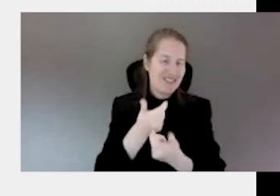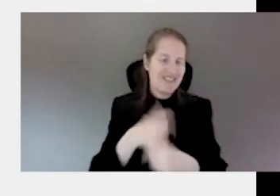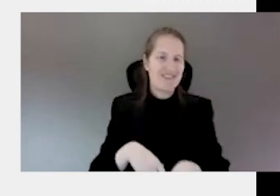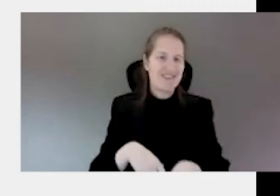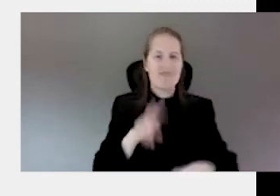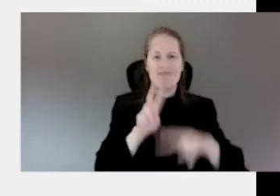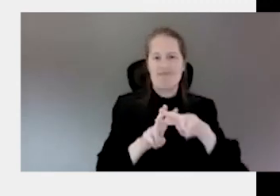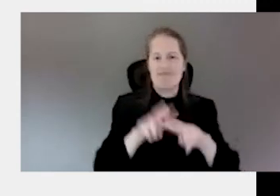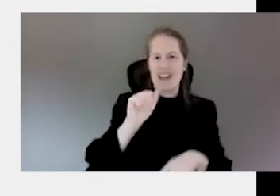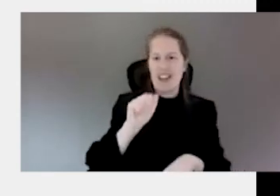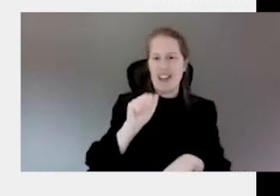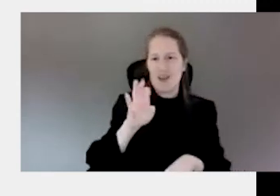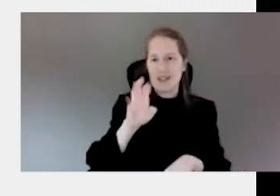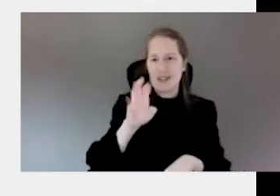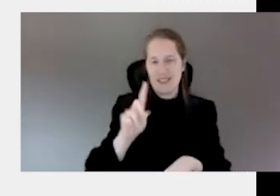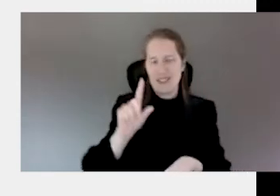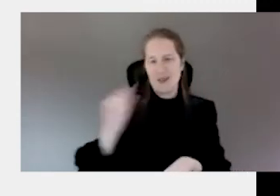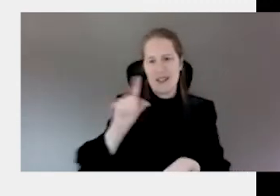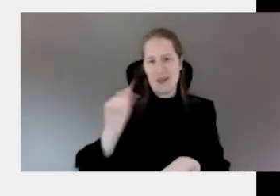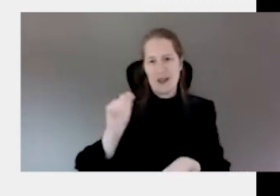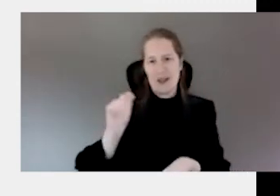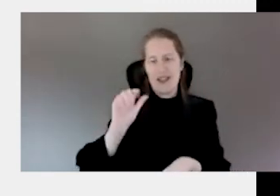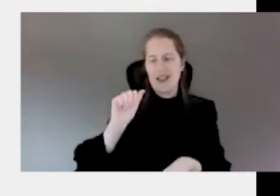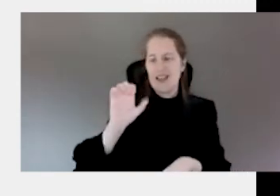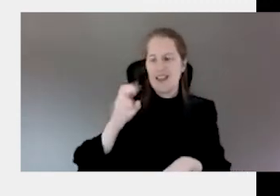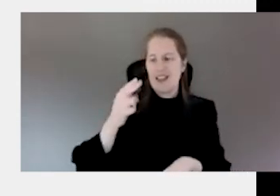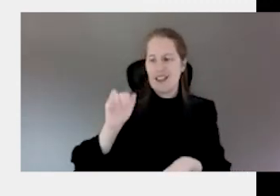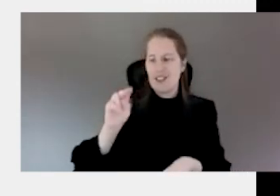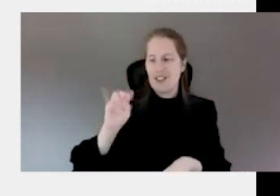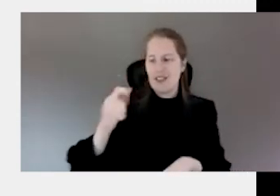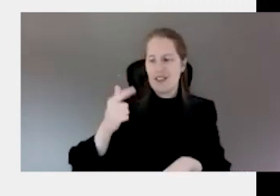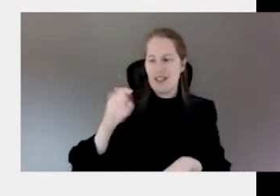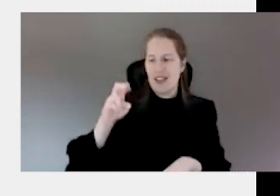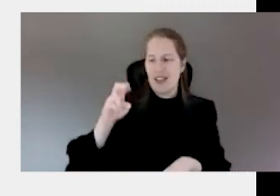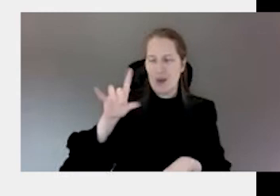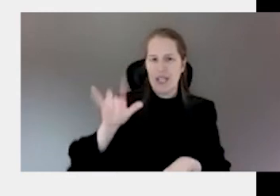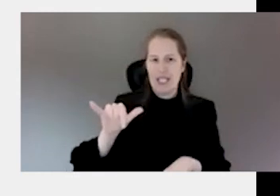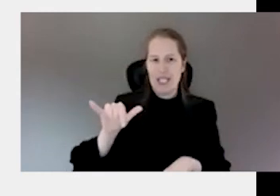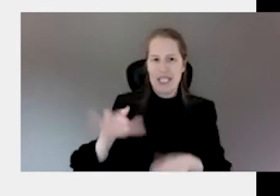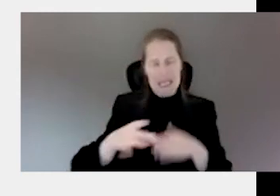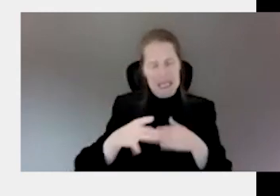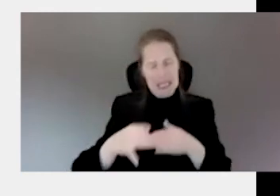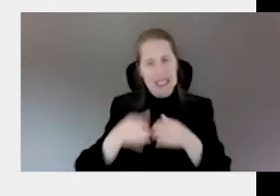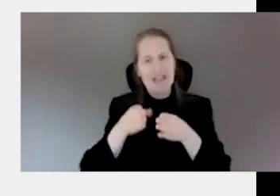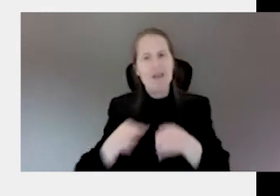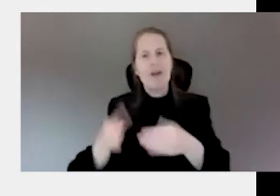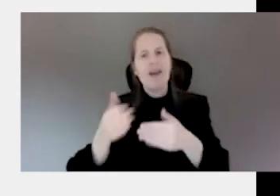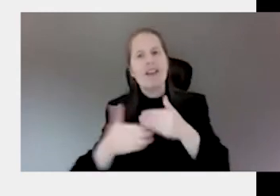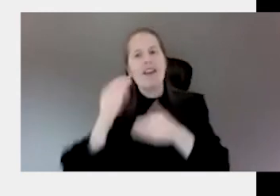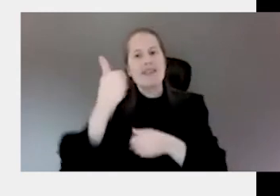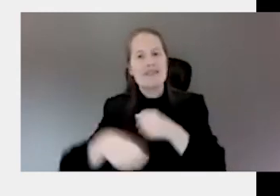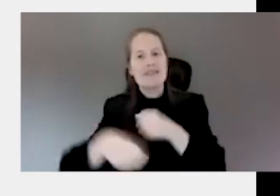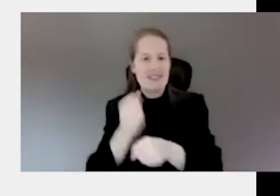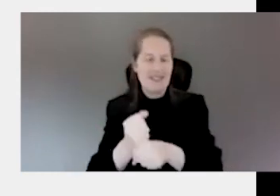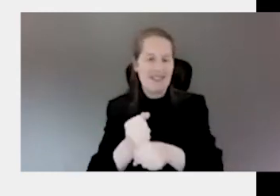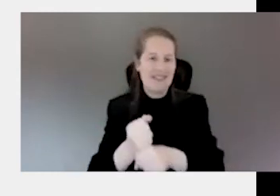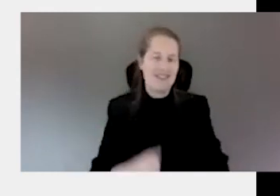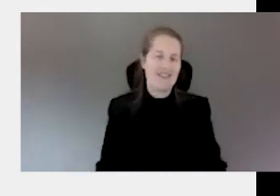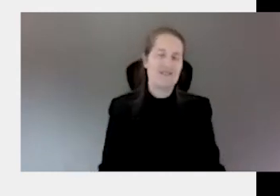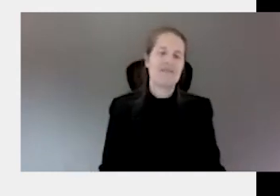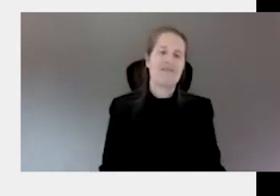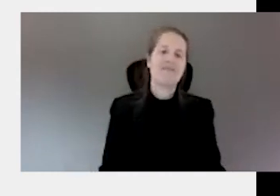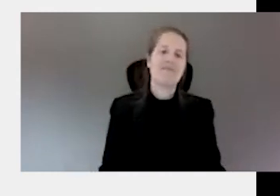Hashtag AUCD2020, achieving equity, leading the way in the next decade.